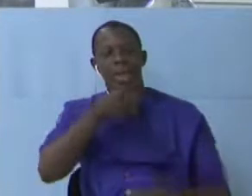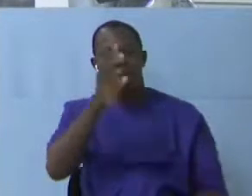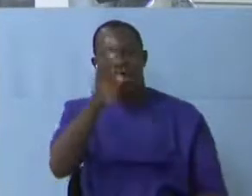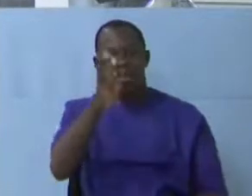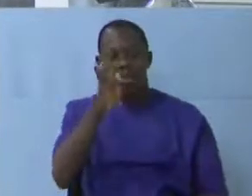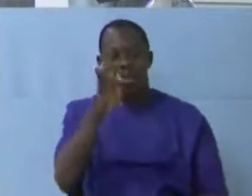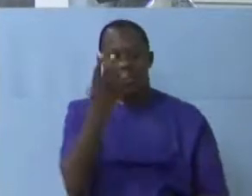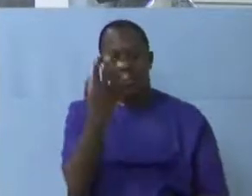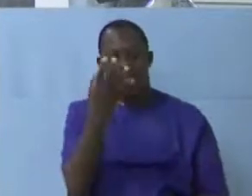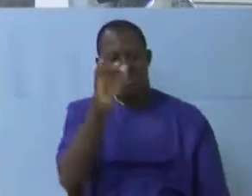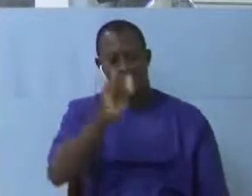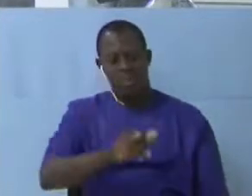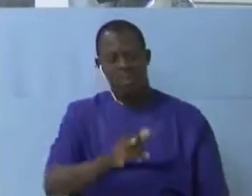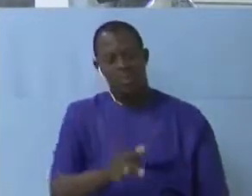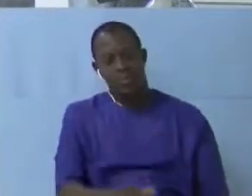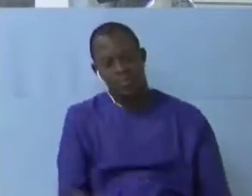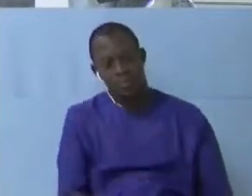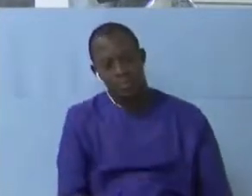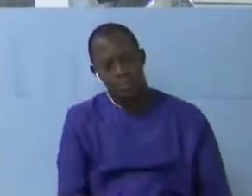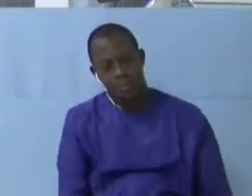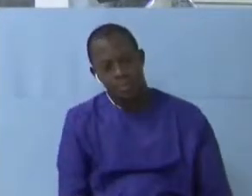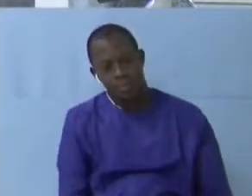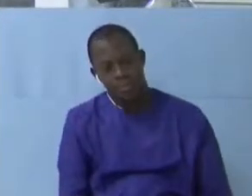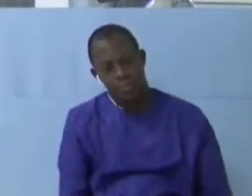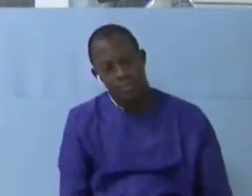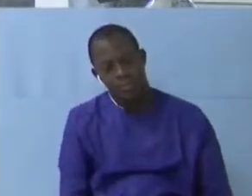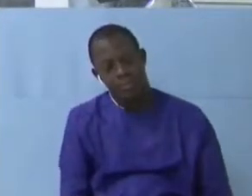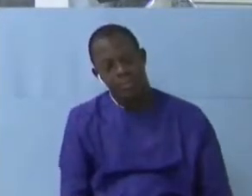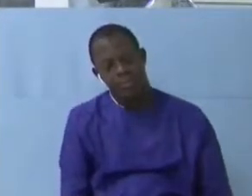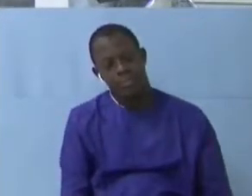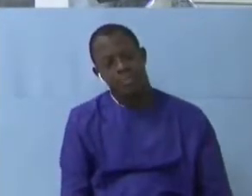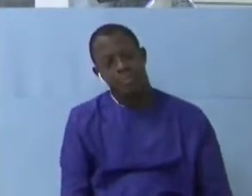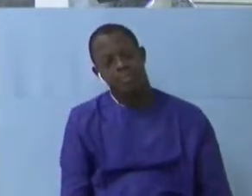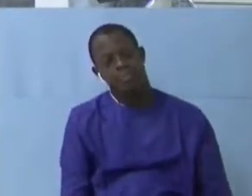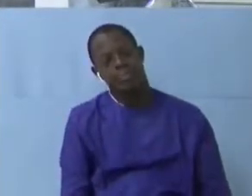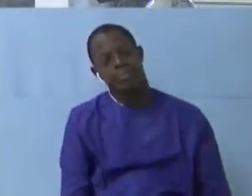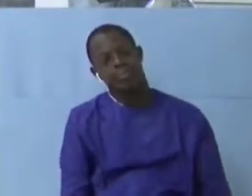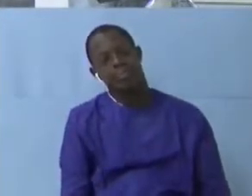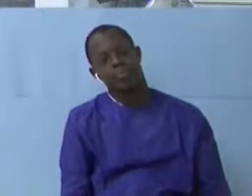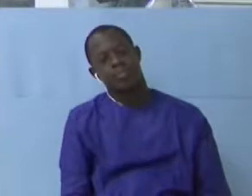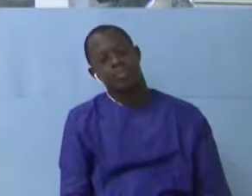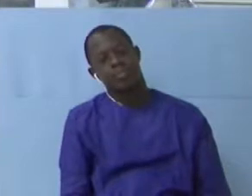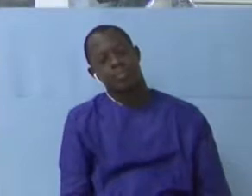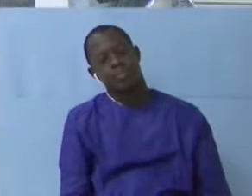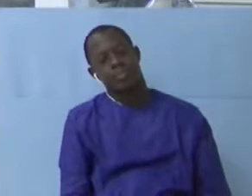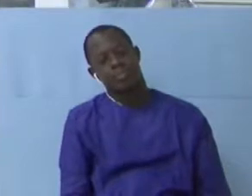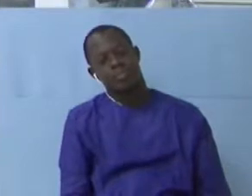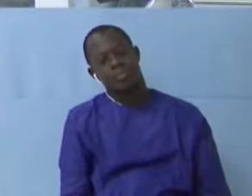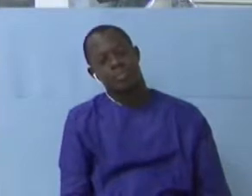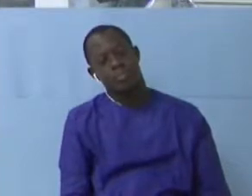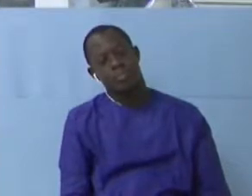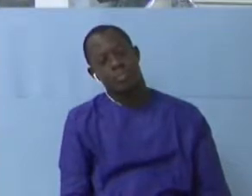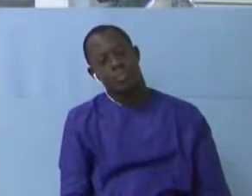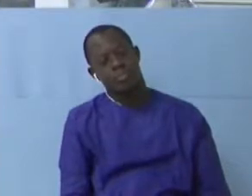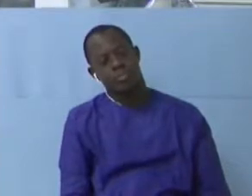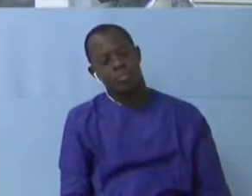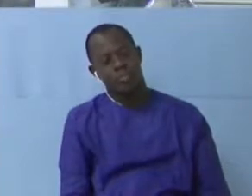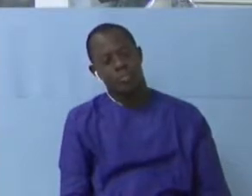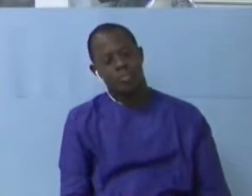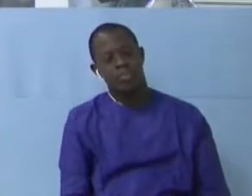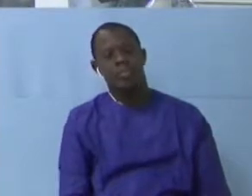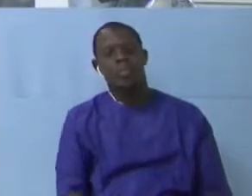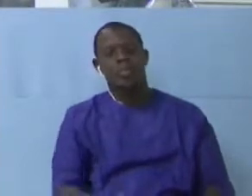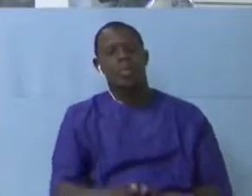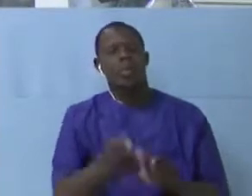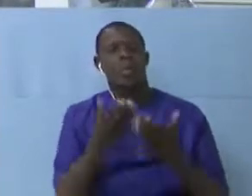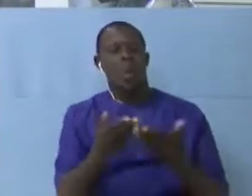di doomi Gambien yi. juróom benn fukk ak juróom benn yooyu yëpp daal ñu ngi si diggante benn at ak fanweeri at ak juróom. What are